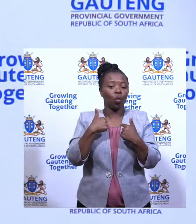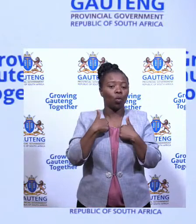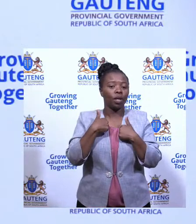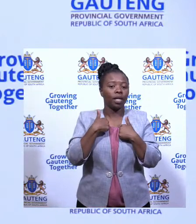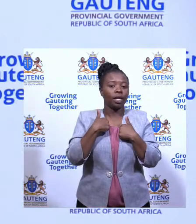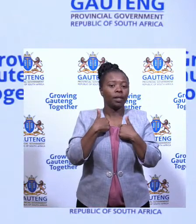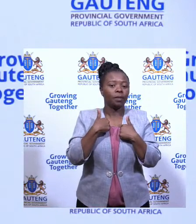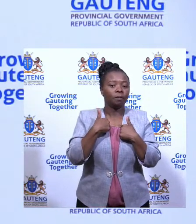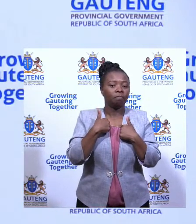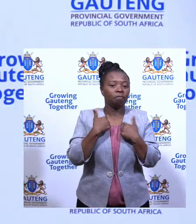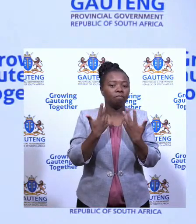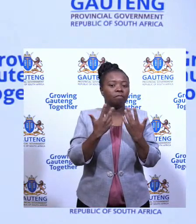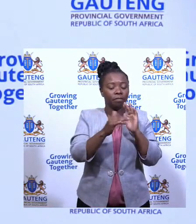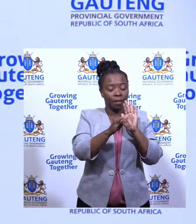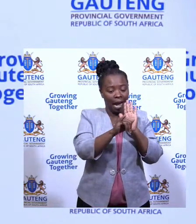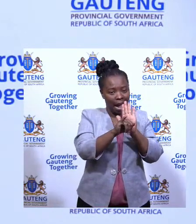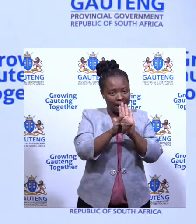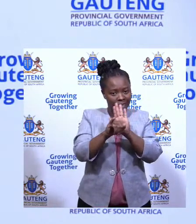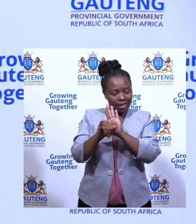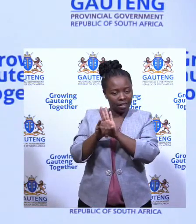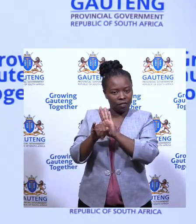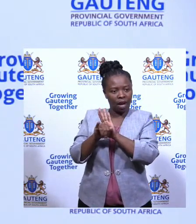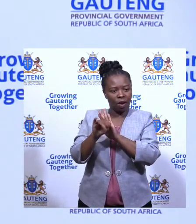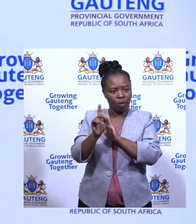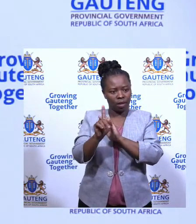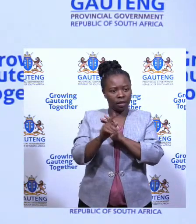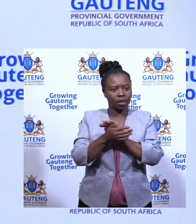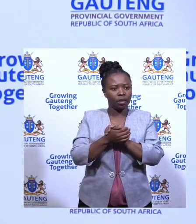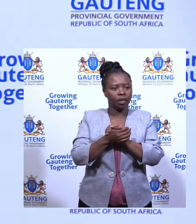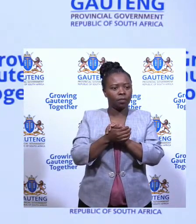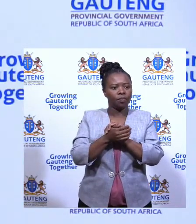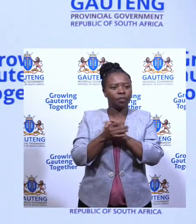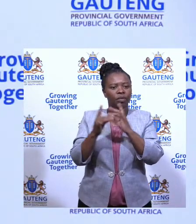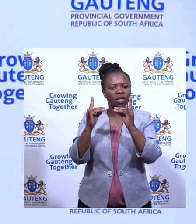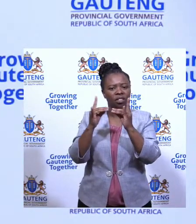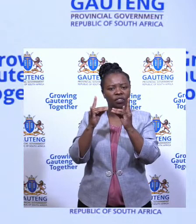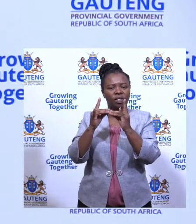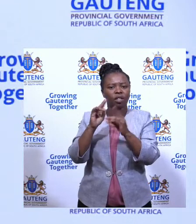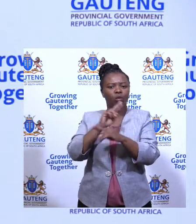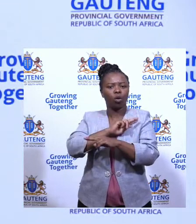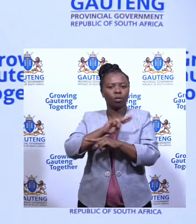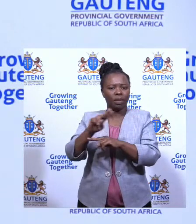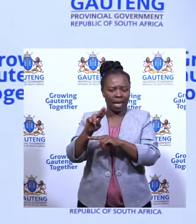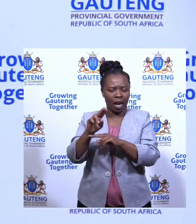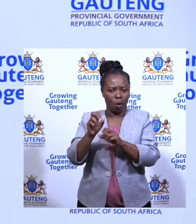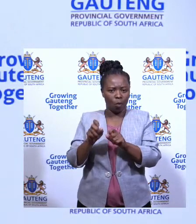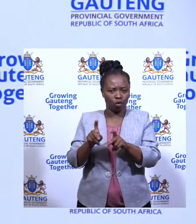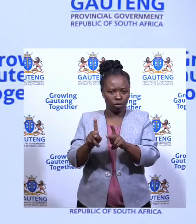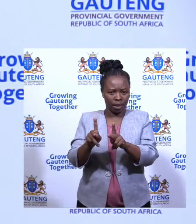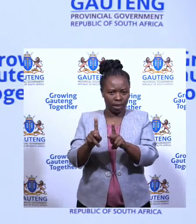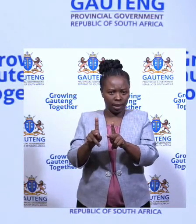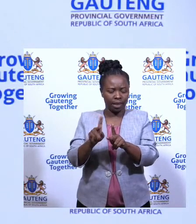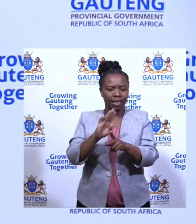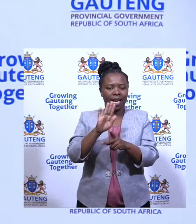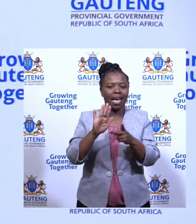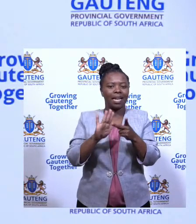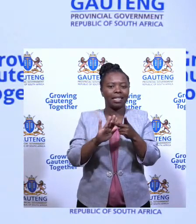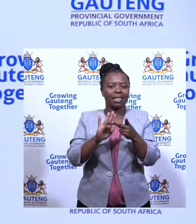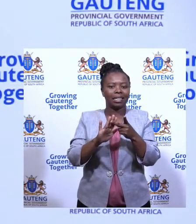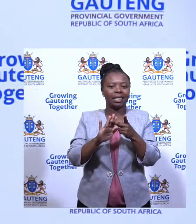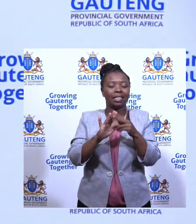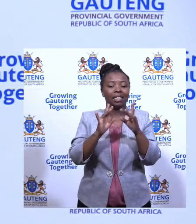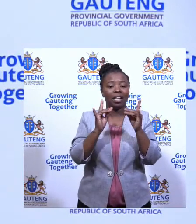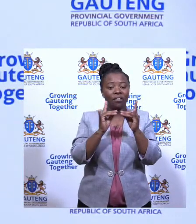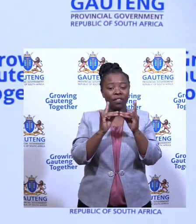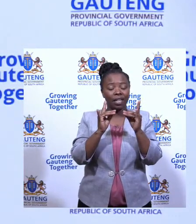we take a look at identify field hospital opportunities, as well as assessing field